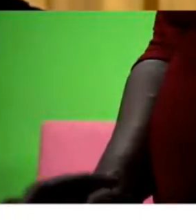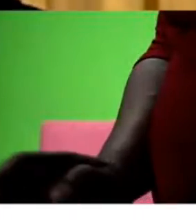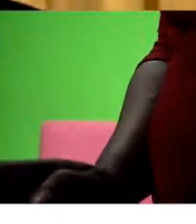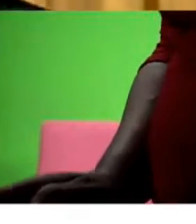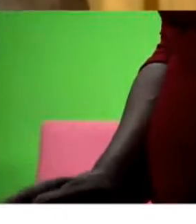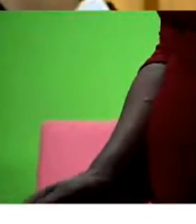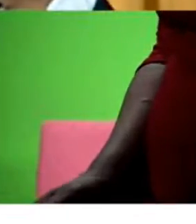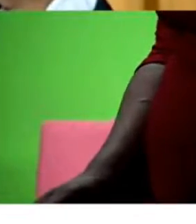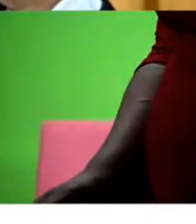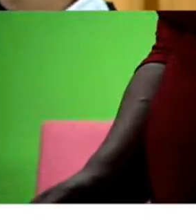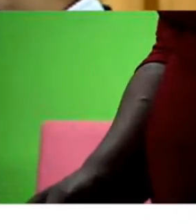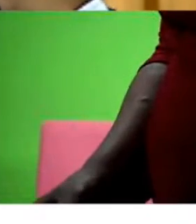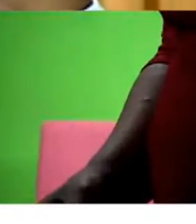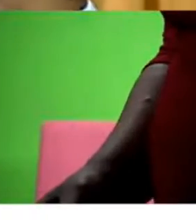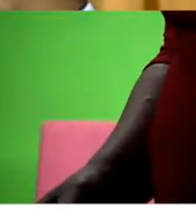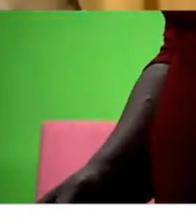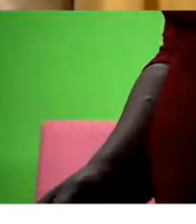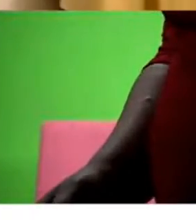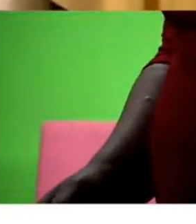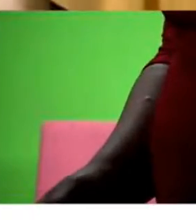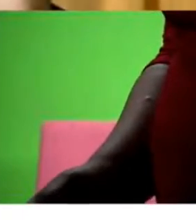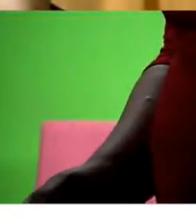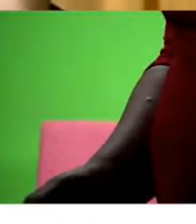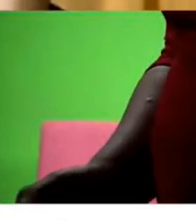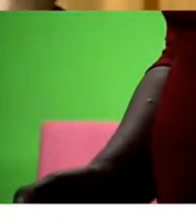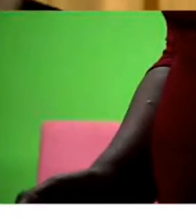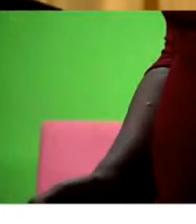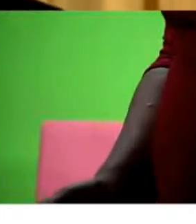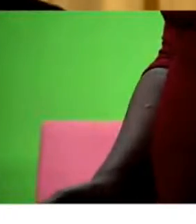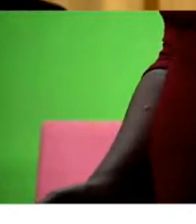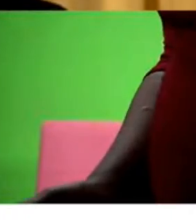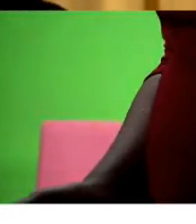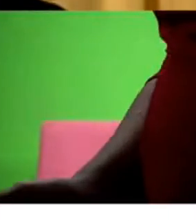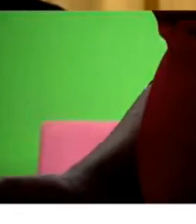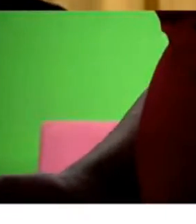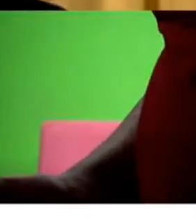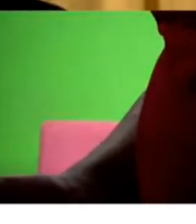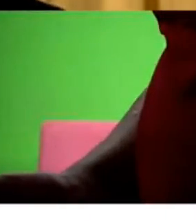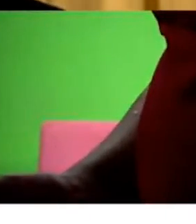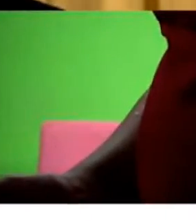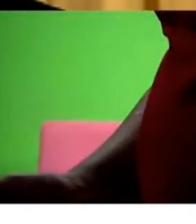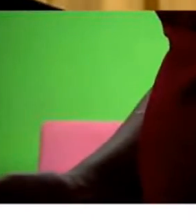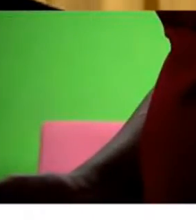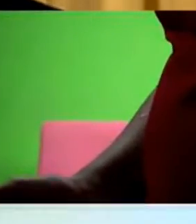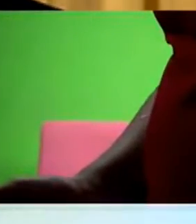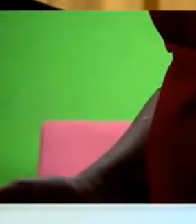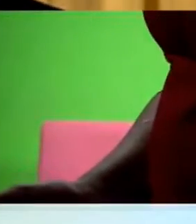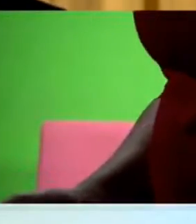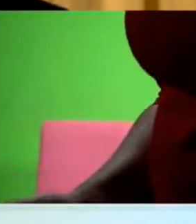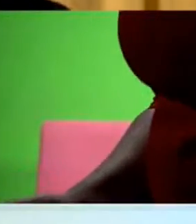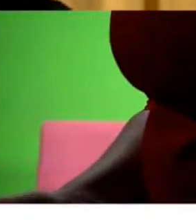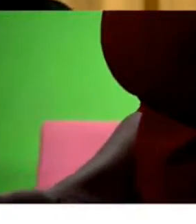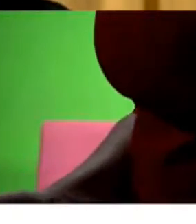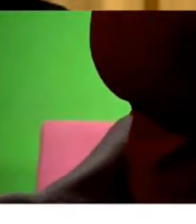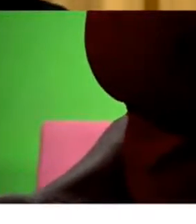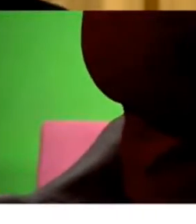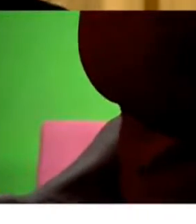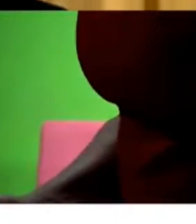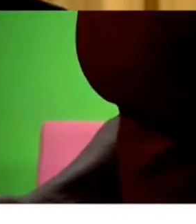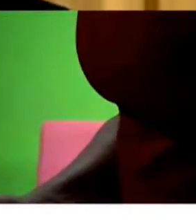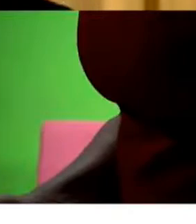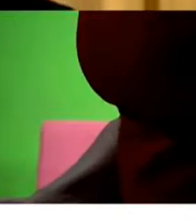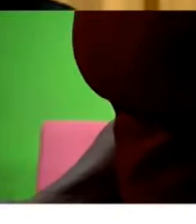talked about. On presidential immunity, I have analyzed this in my judgment, but